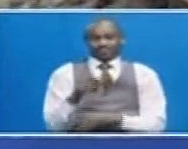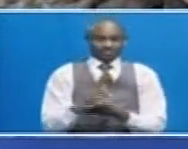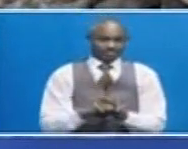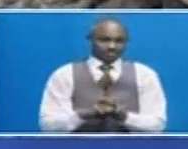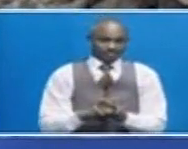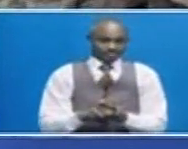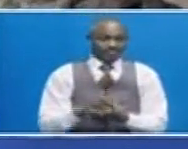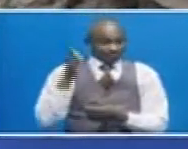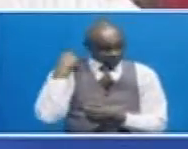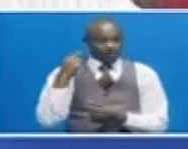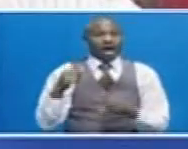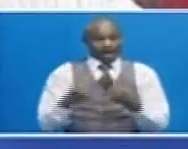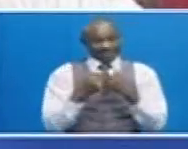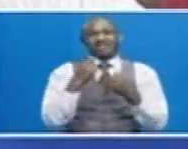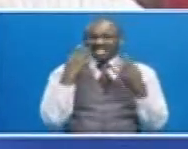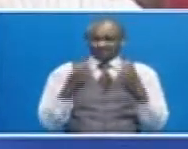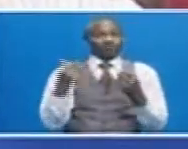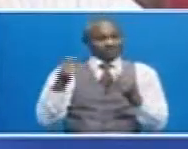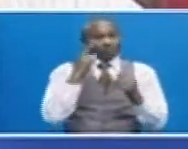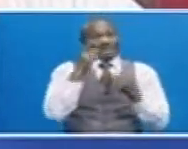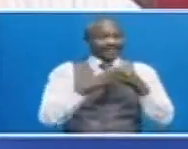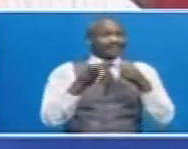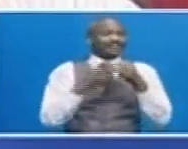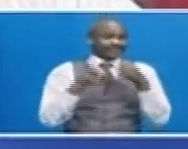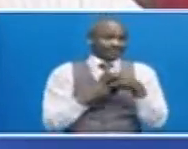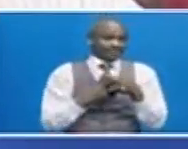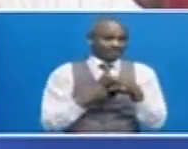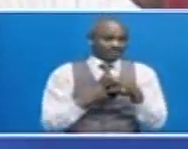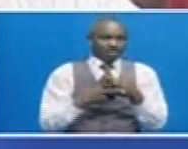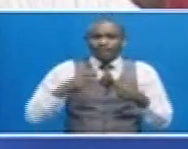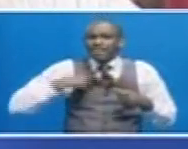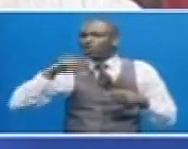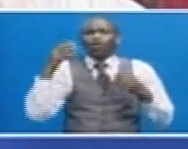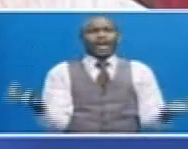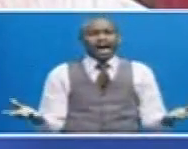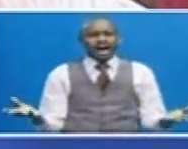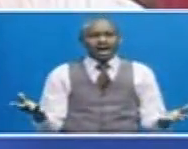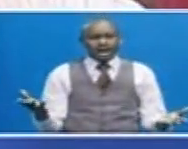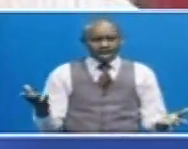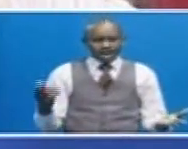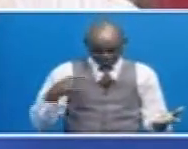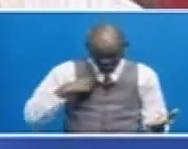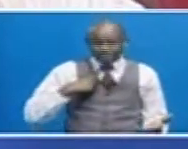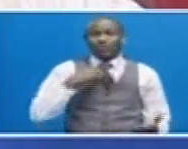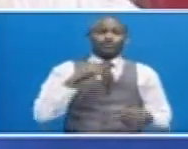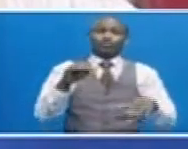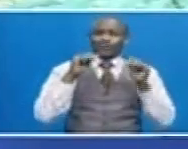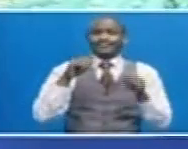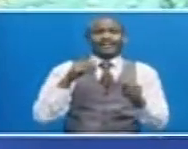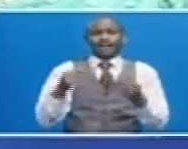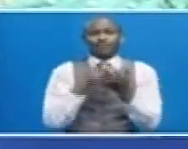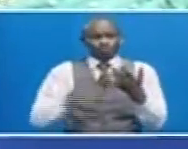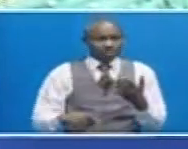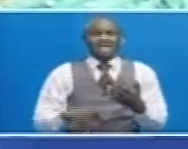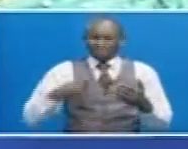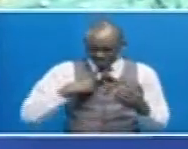1997 comes to pass. Hatuna pahali pa kuenda. Sasa sisi tunakaa tu tukingojea tuone itakuwa namna gani. Hapa